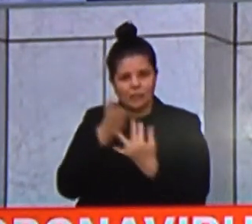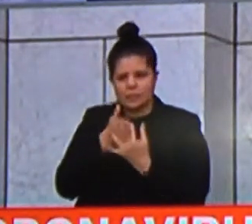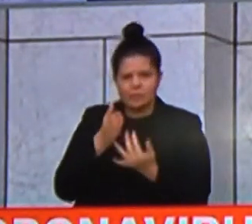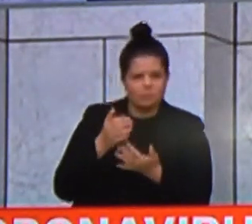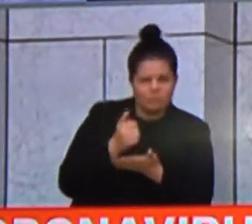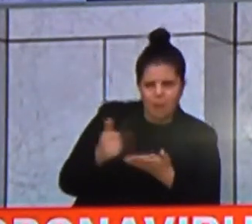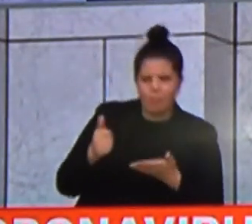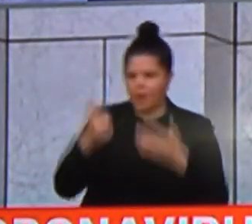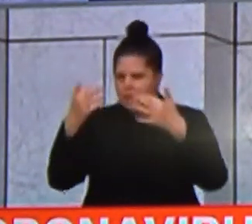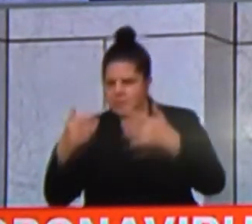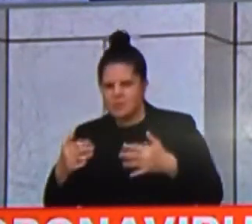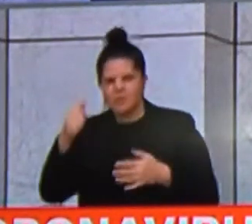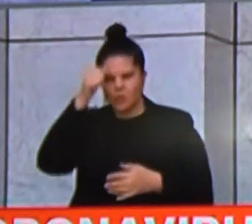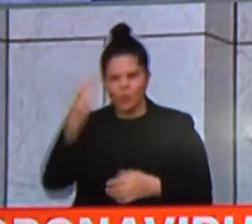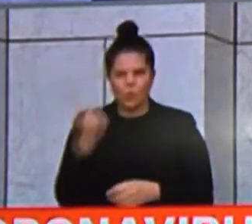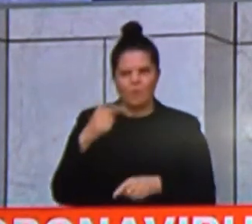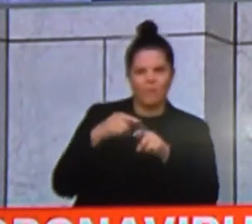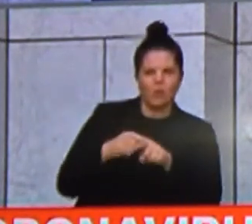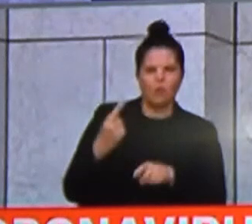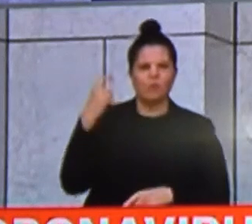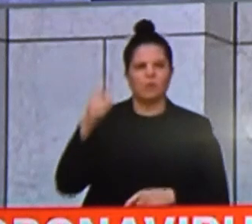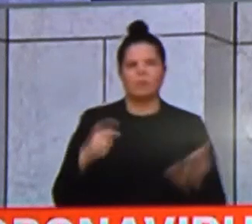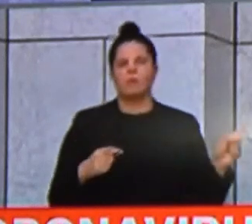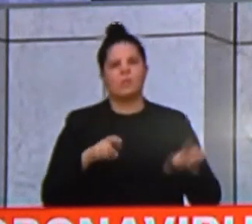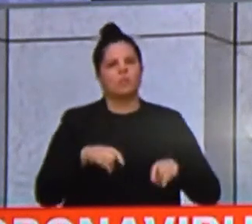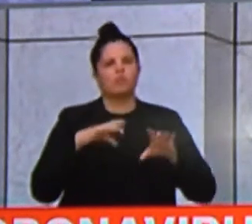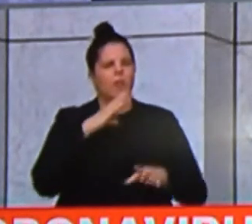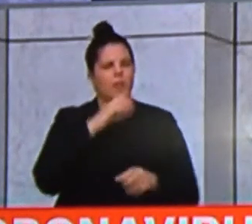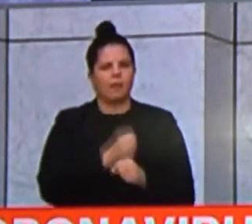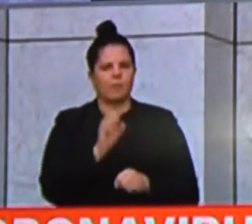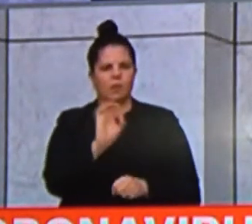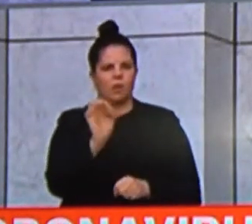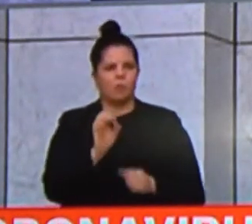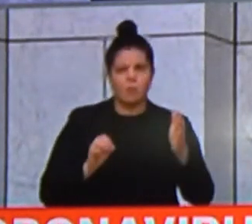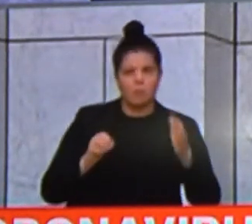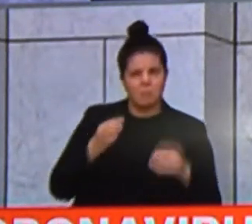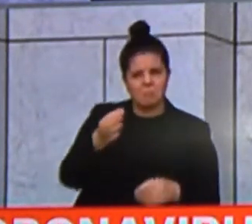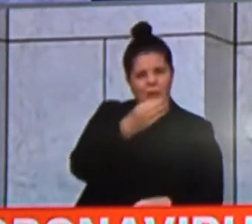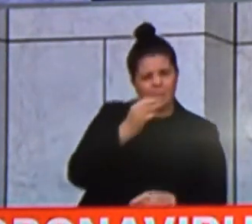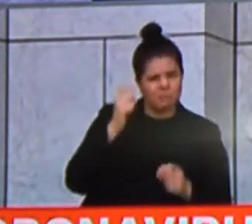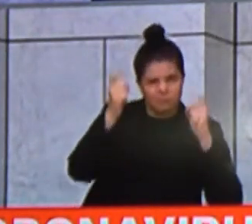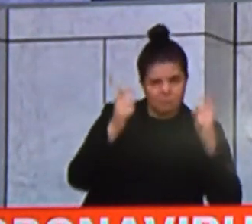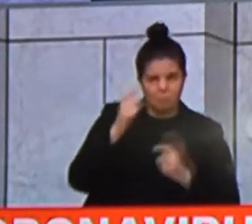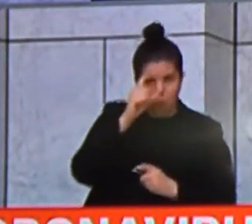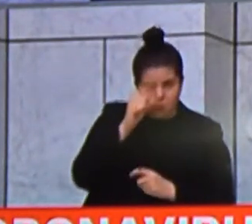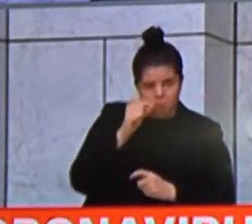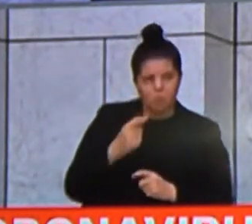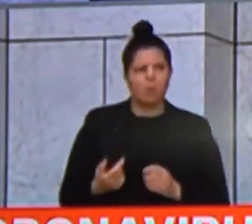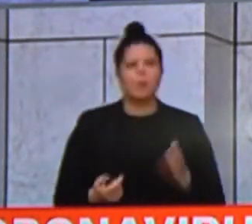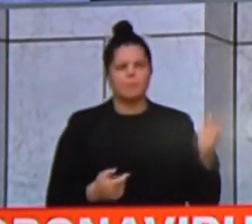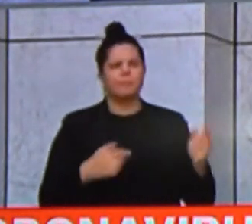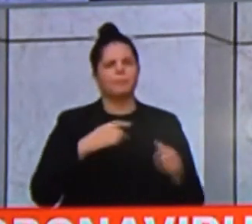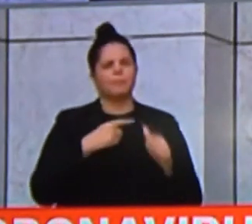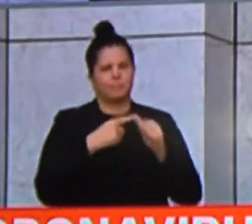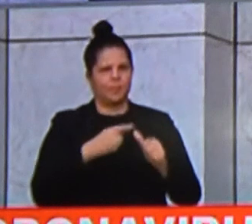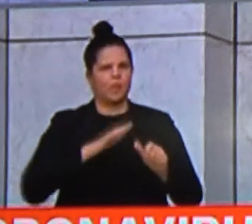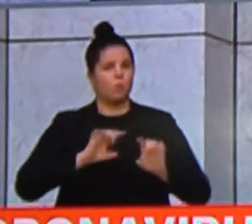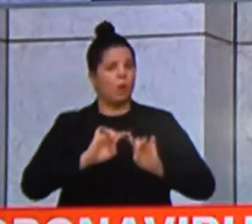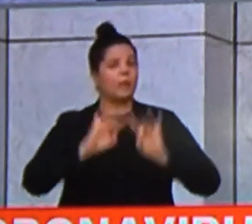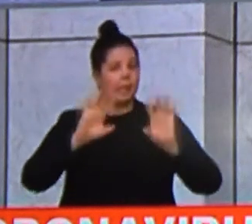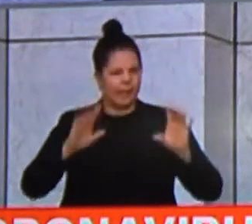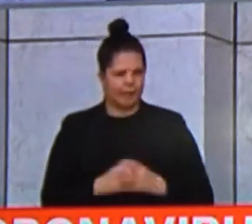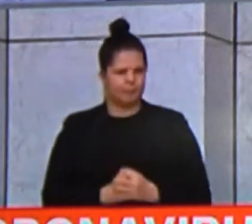of measures has not yet been finalised. And so I'm not in the habit of going into details of things that are not being finalised. I don't